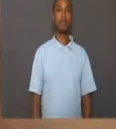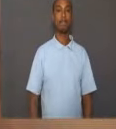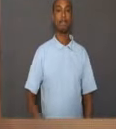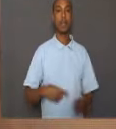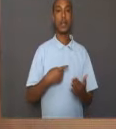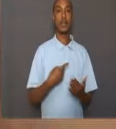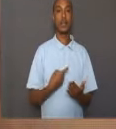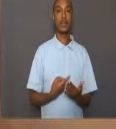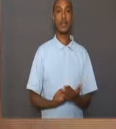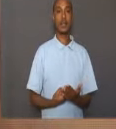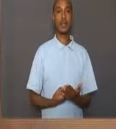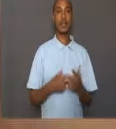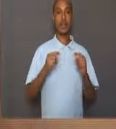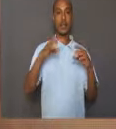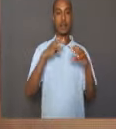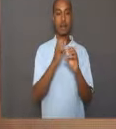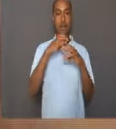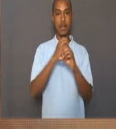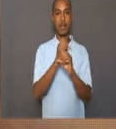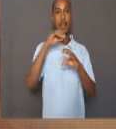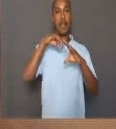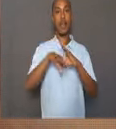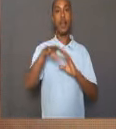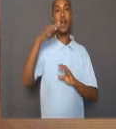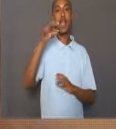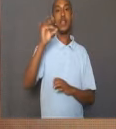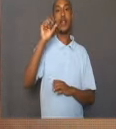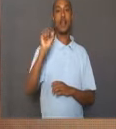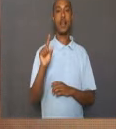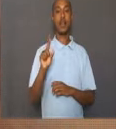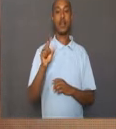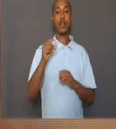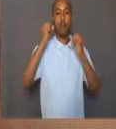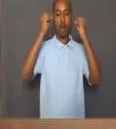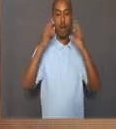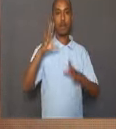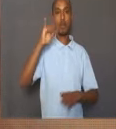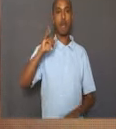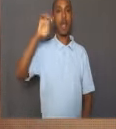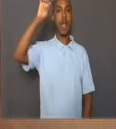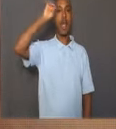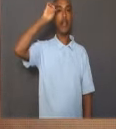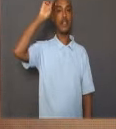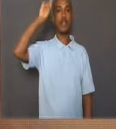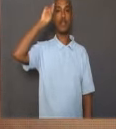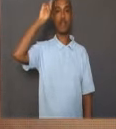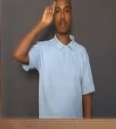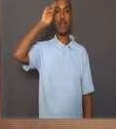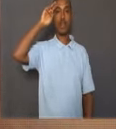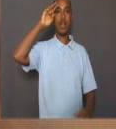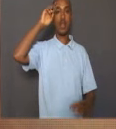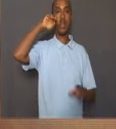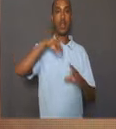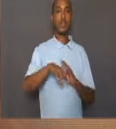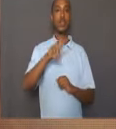This led to an experiment in 1911, conducted by Ernest Rutherford and his